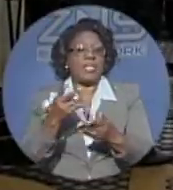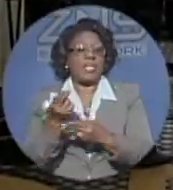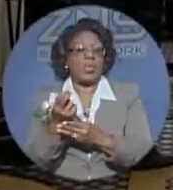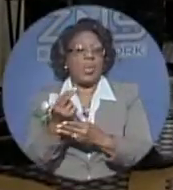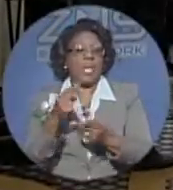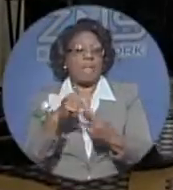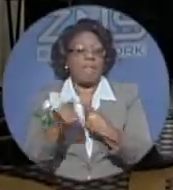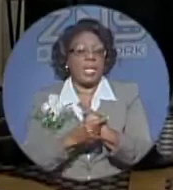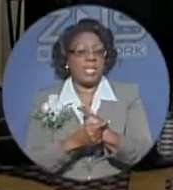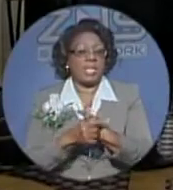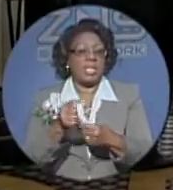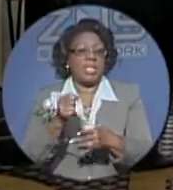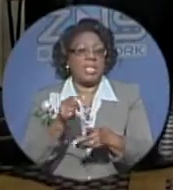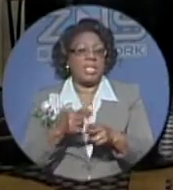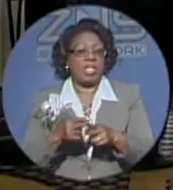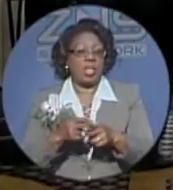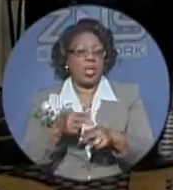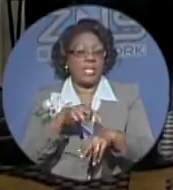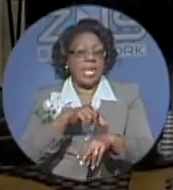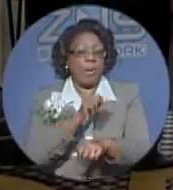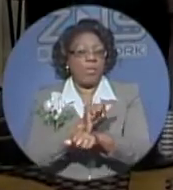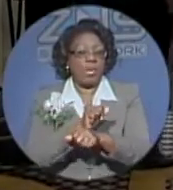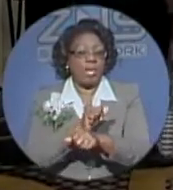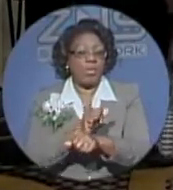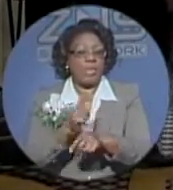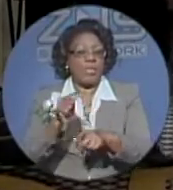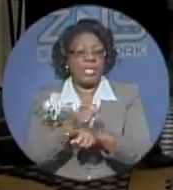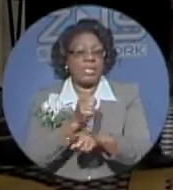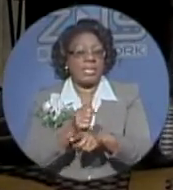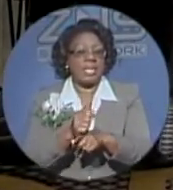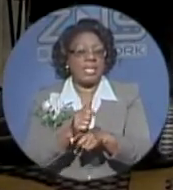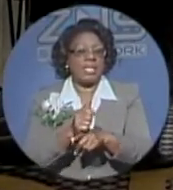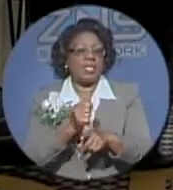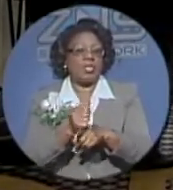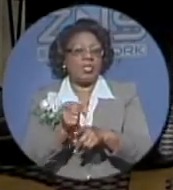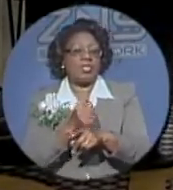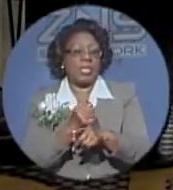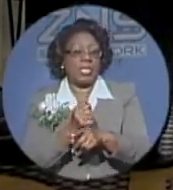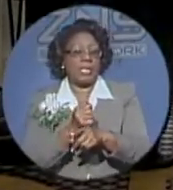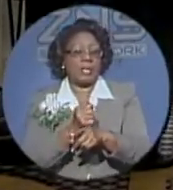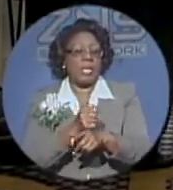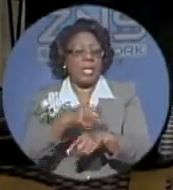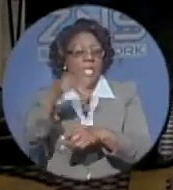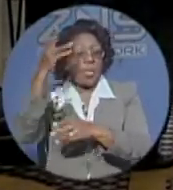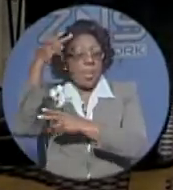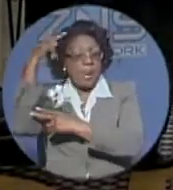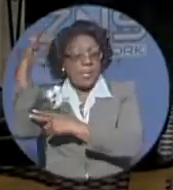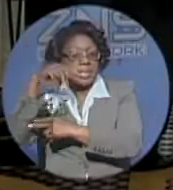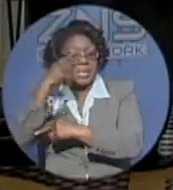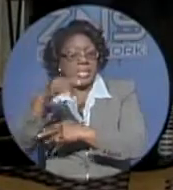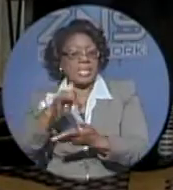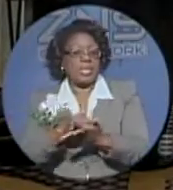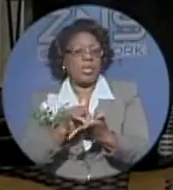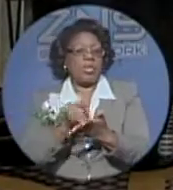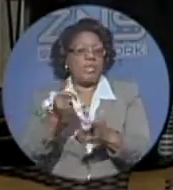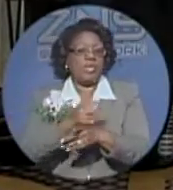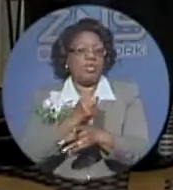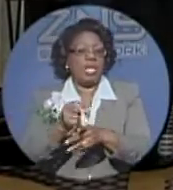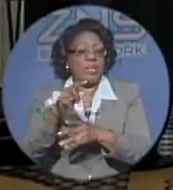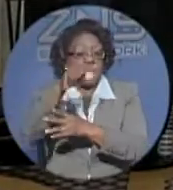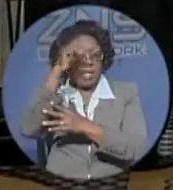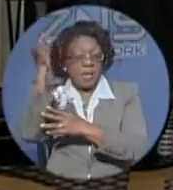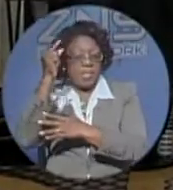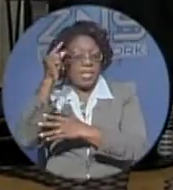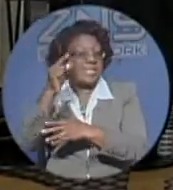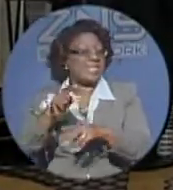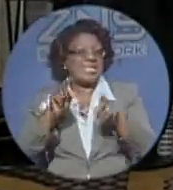temporary employees will be assigned trained mentors. Interesting, though, the Prime Minister said that although they're being trained by the government, it doesn't